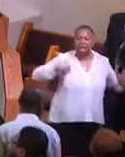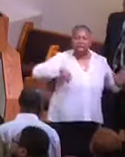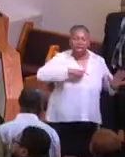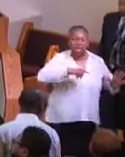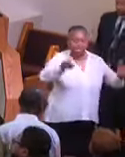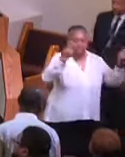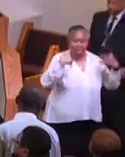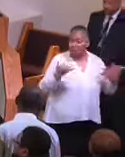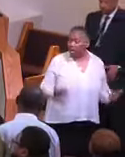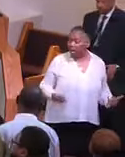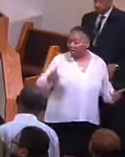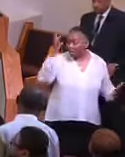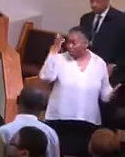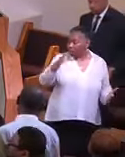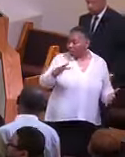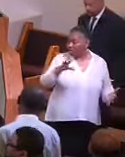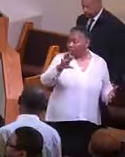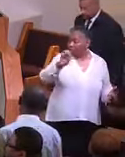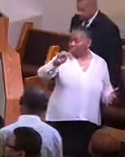works.